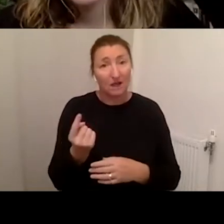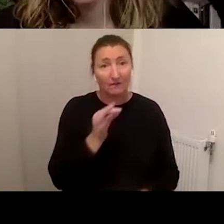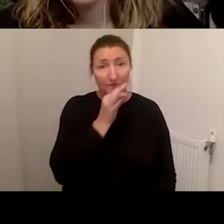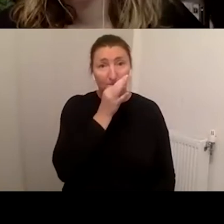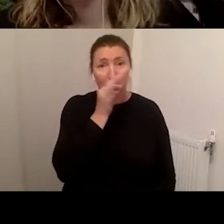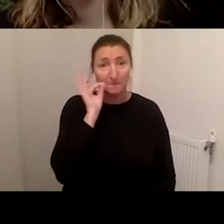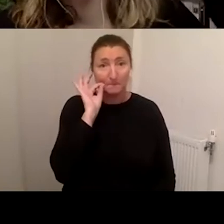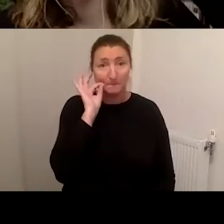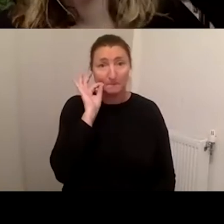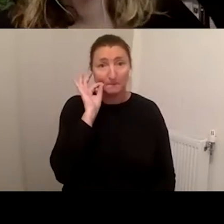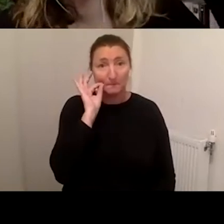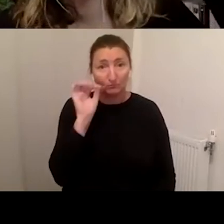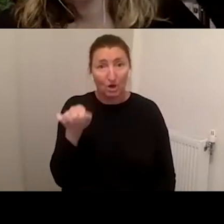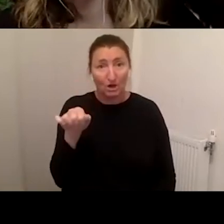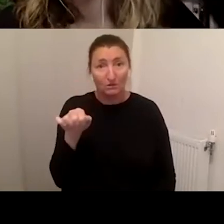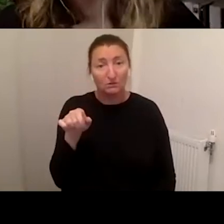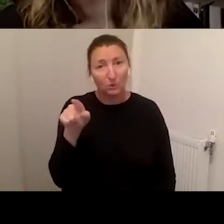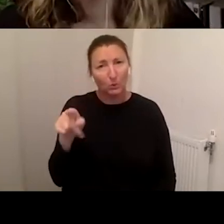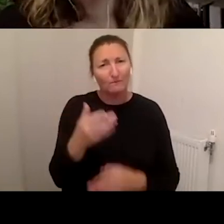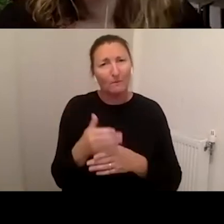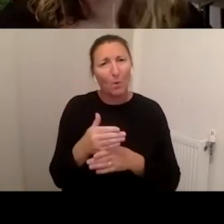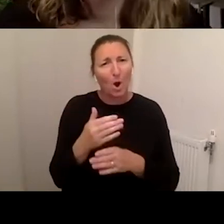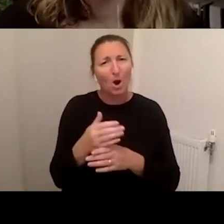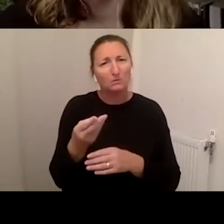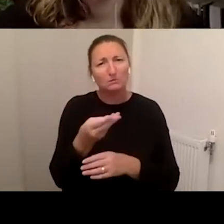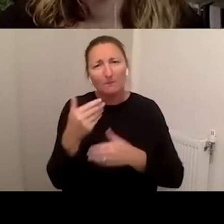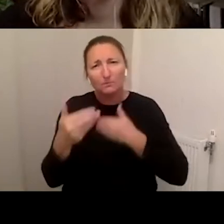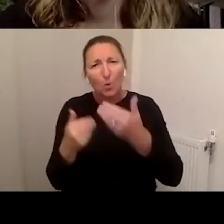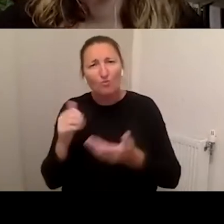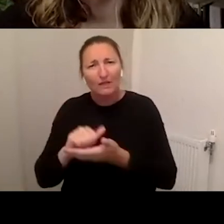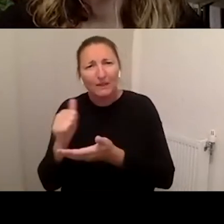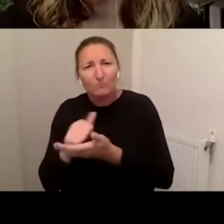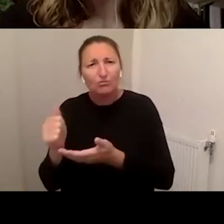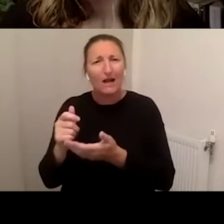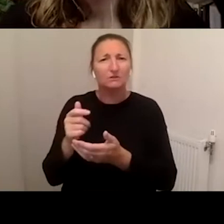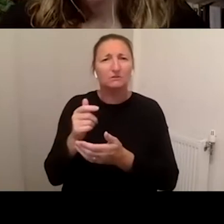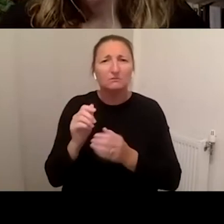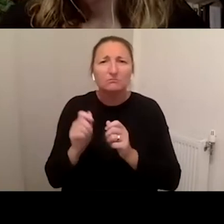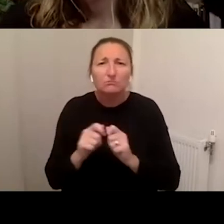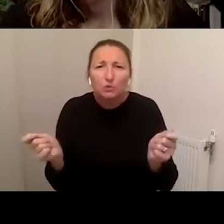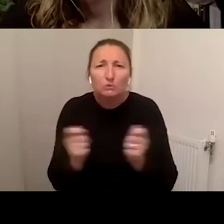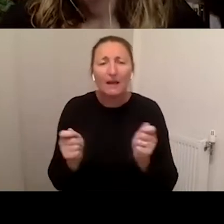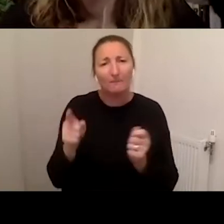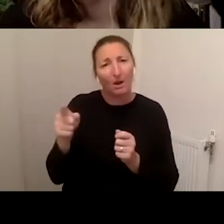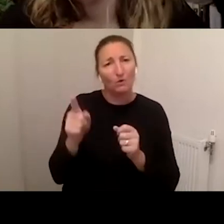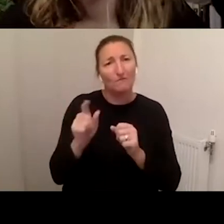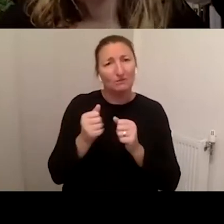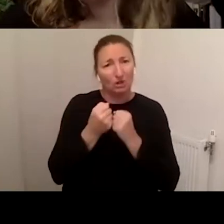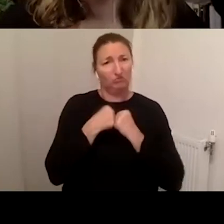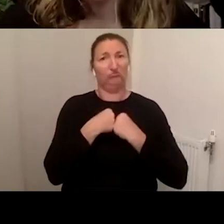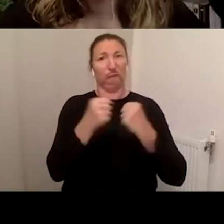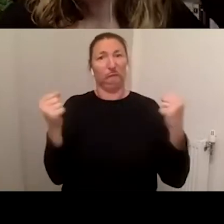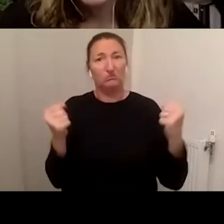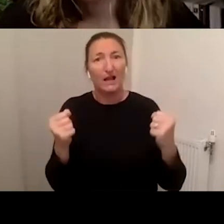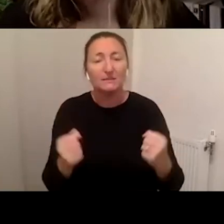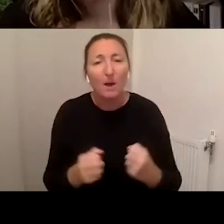I know you work with Phil Johnson on this. Yes. You managed to get a few stories in the press about this in the last few years. Have you felt there's been a bit of a change at all,